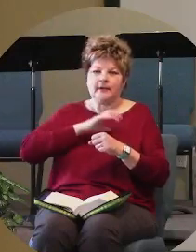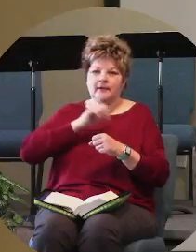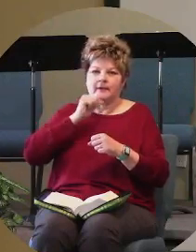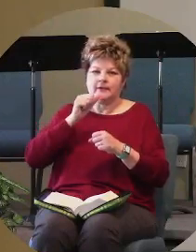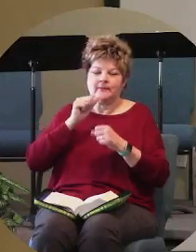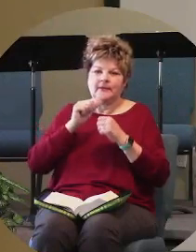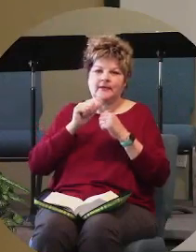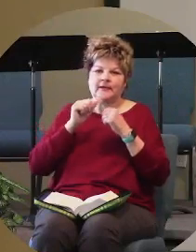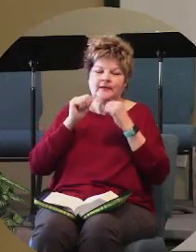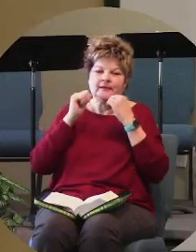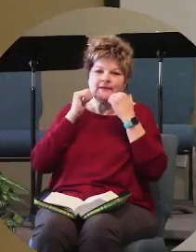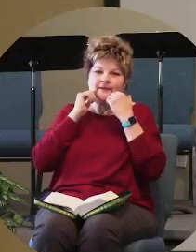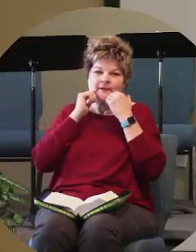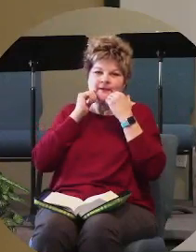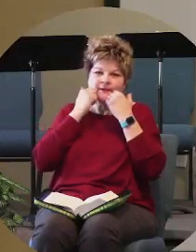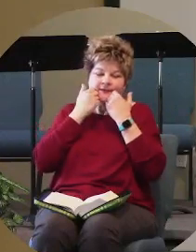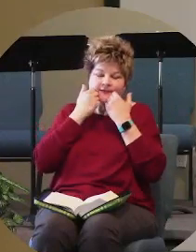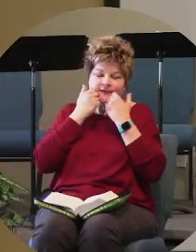Thank you.